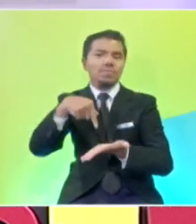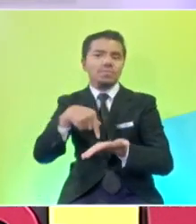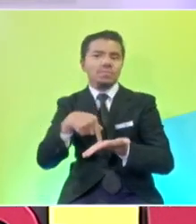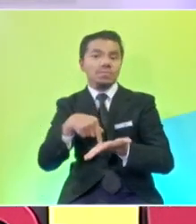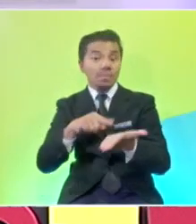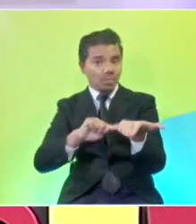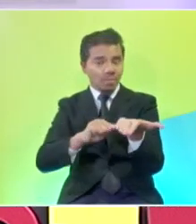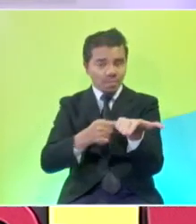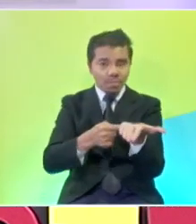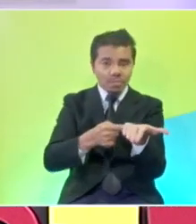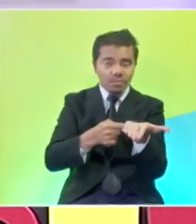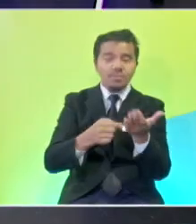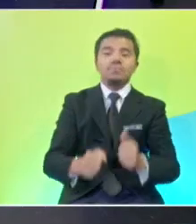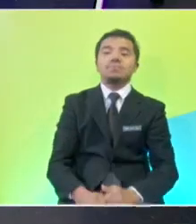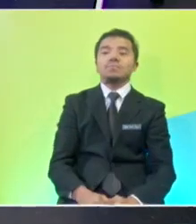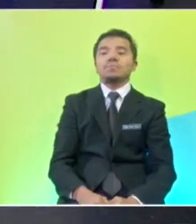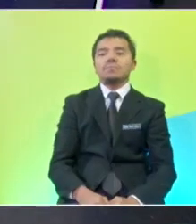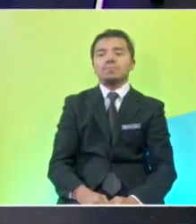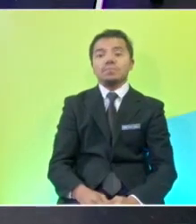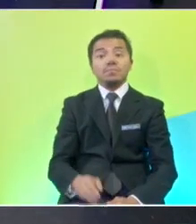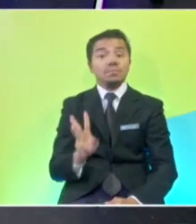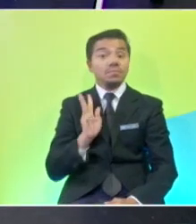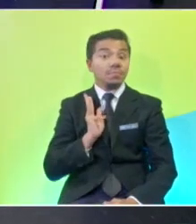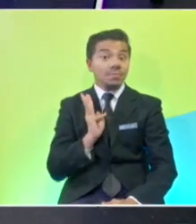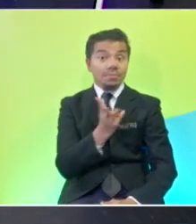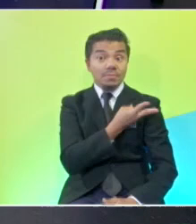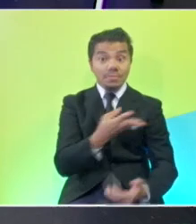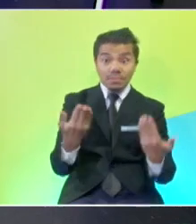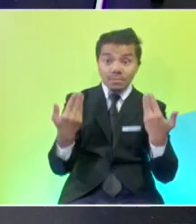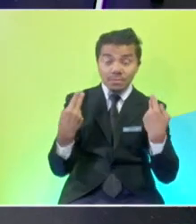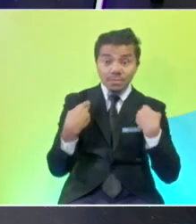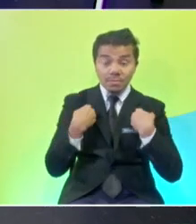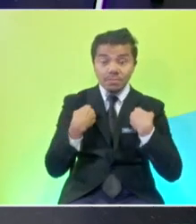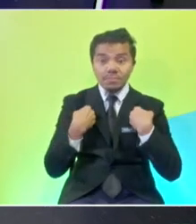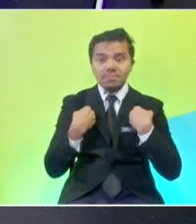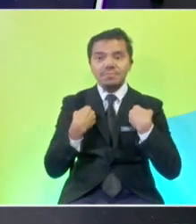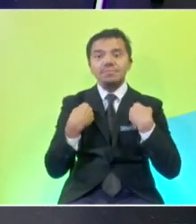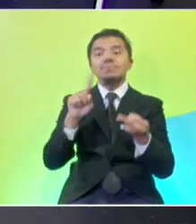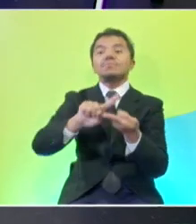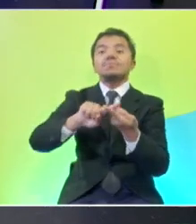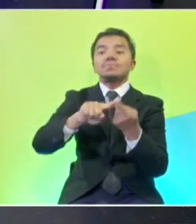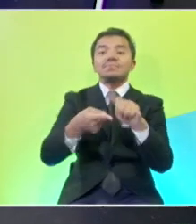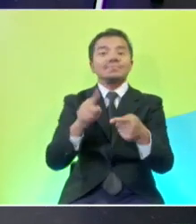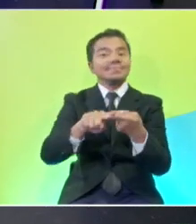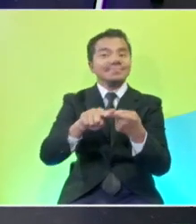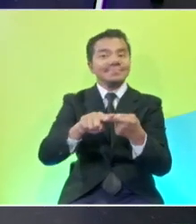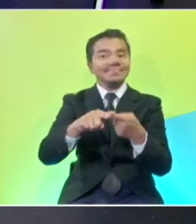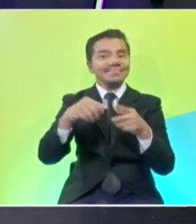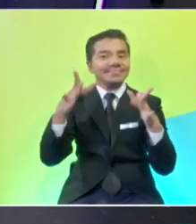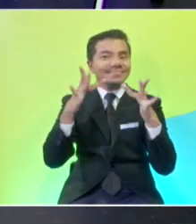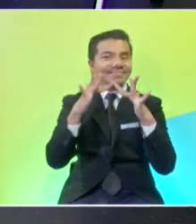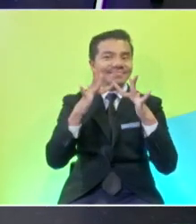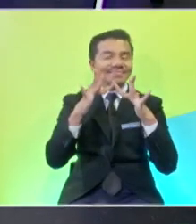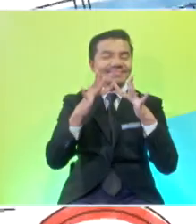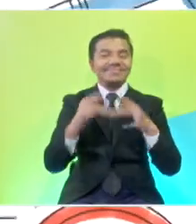complete without classmates. Am I right? Of course. So maybe you could introduce our classmates for today's lesson. Go ahead. Yes, we have 4